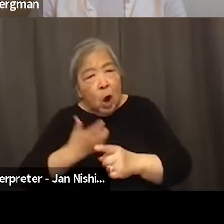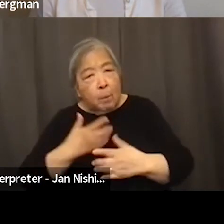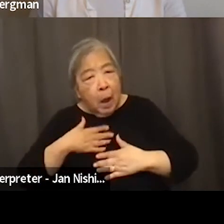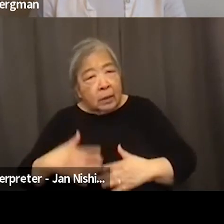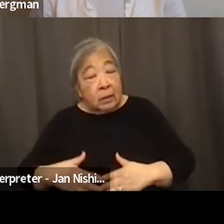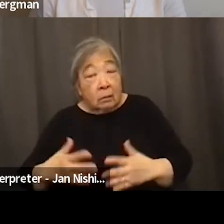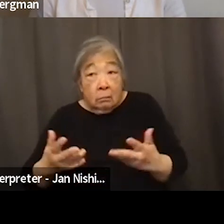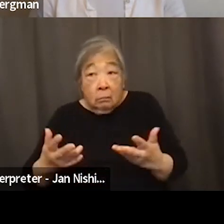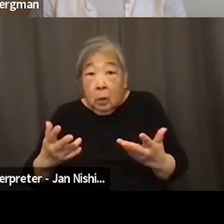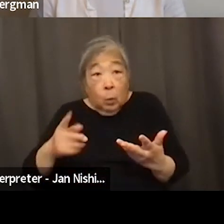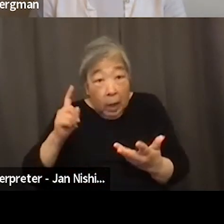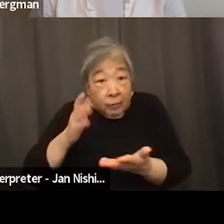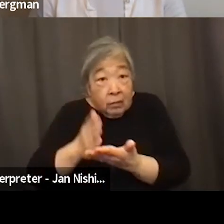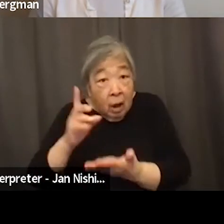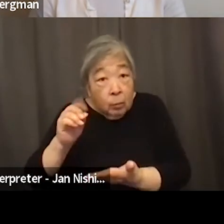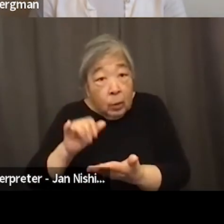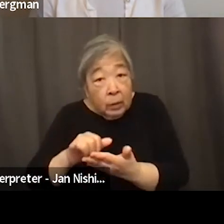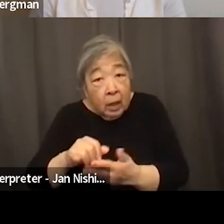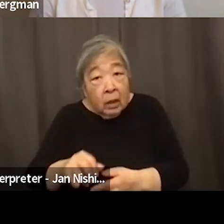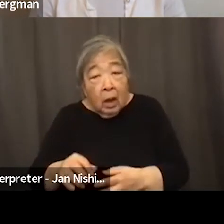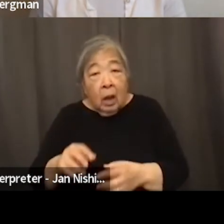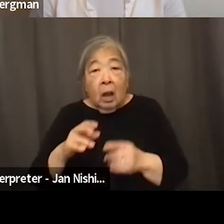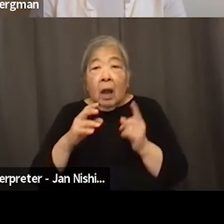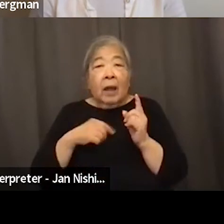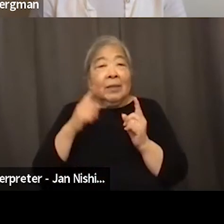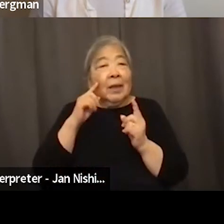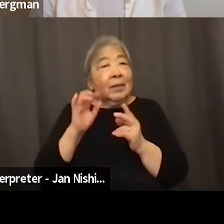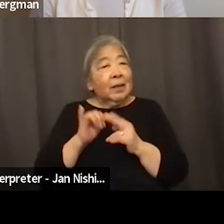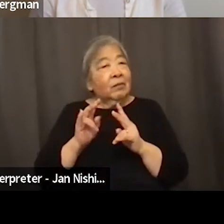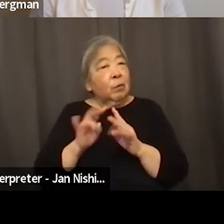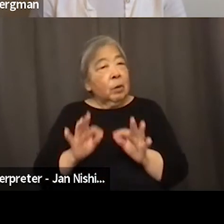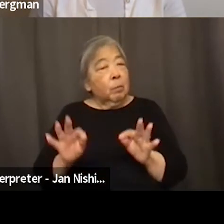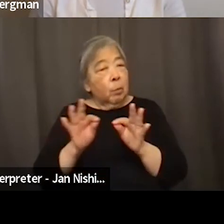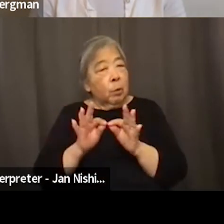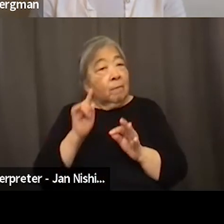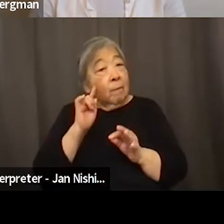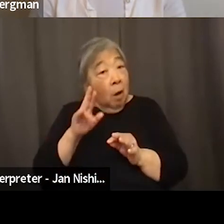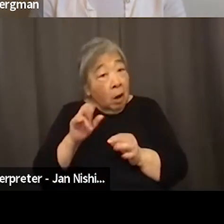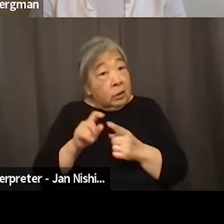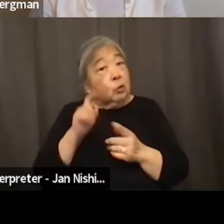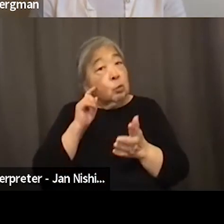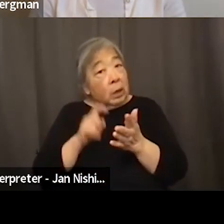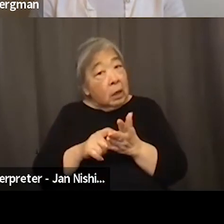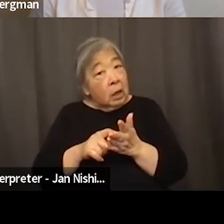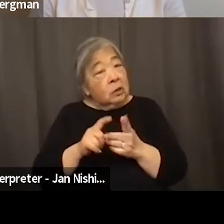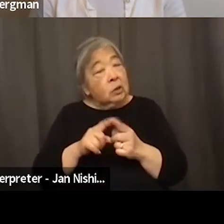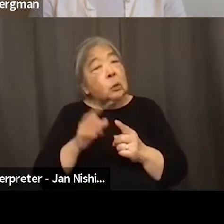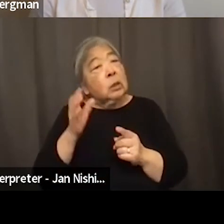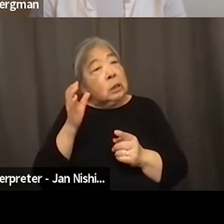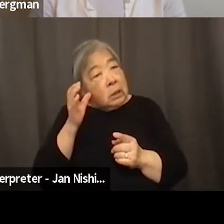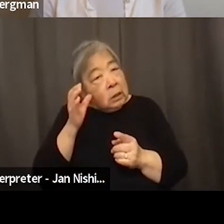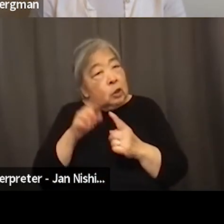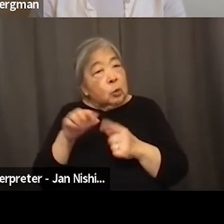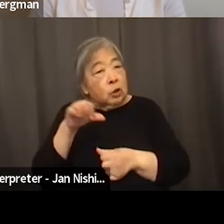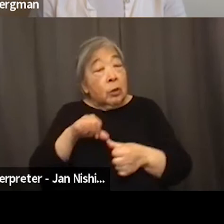to stop doing that. Right? I think that's very, very important for us to recognize and to listen to one another as we